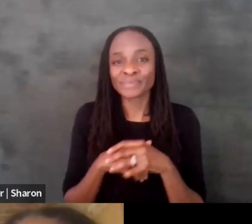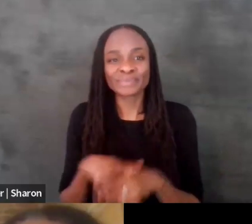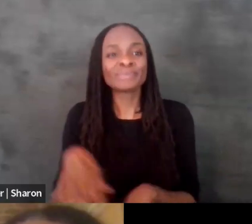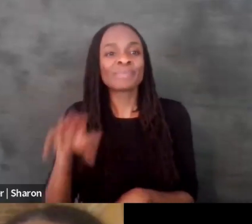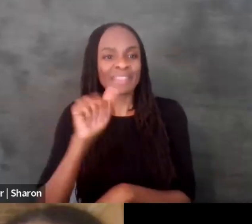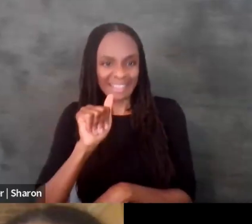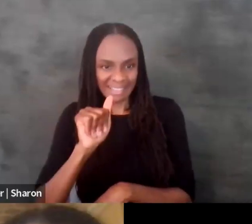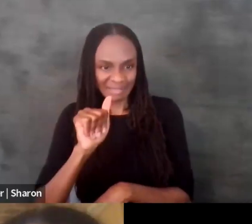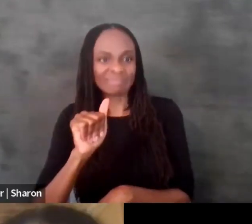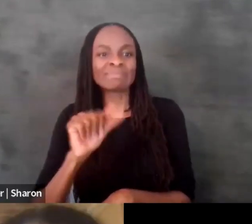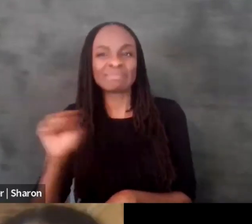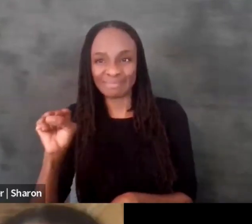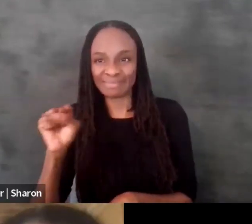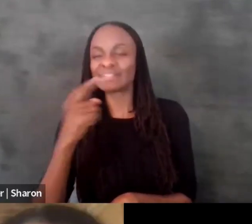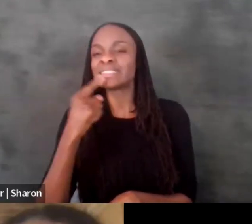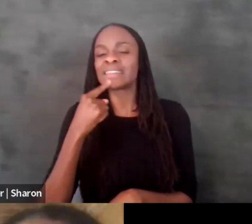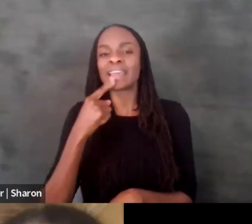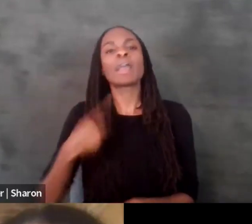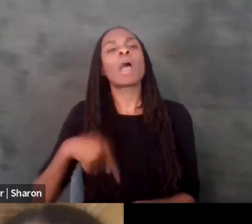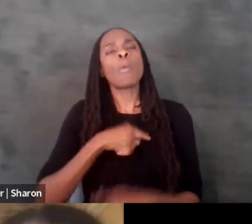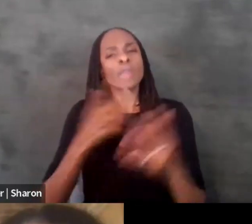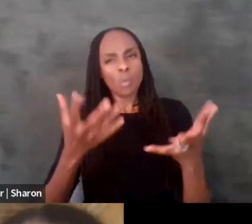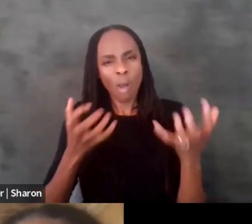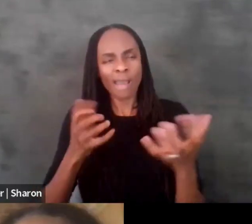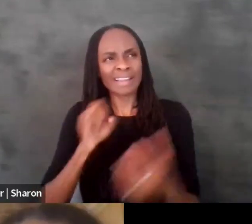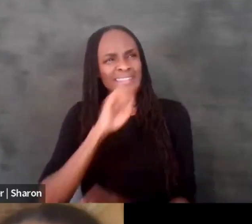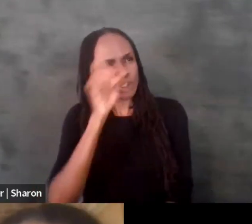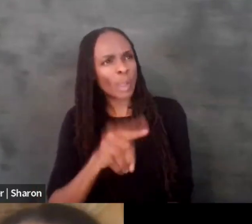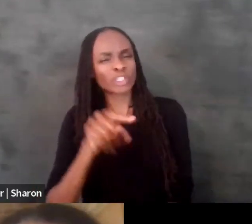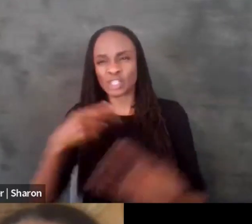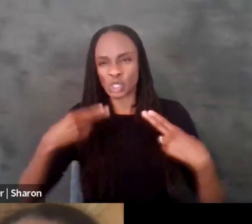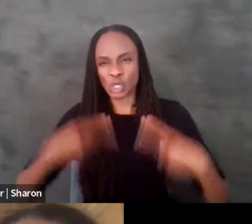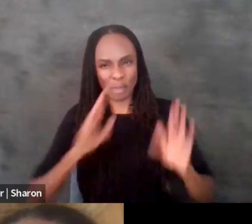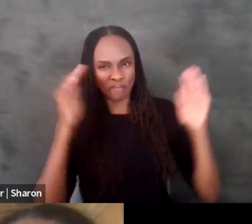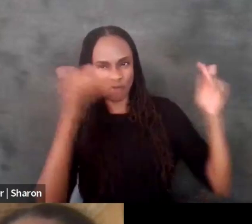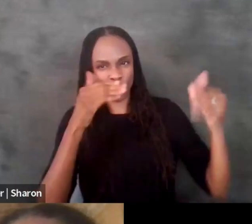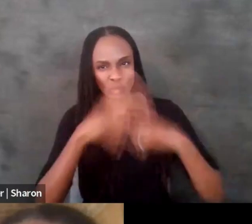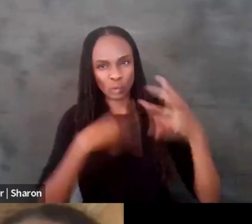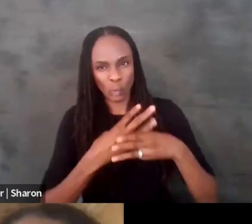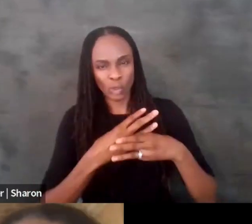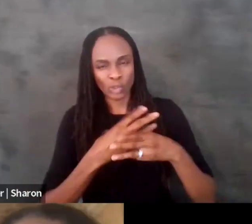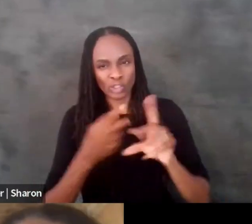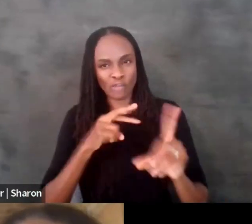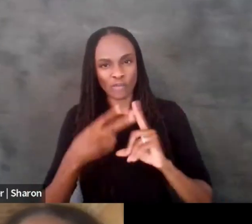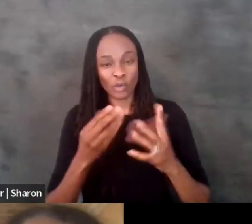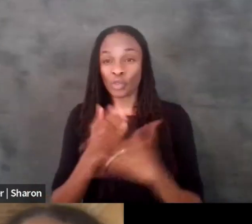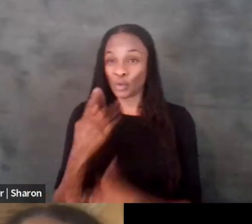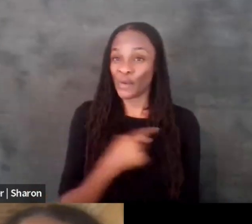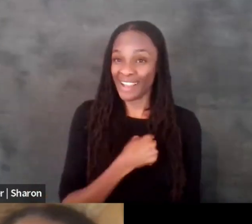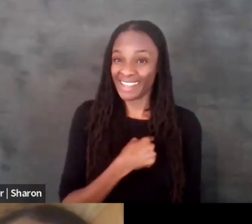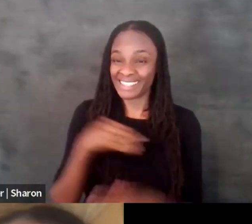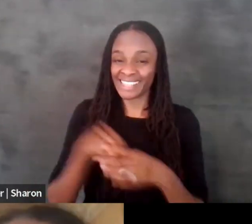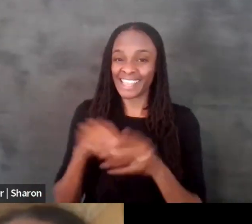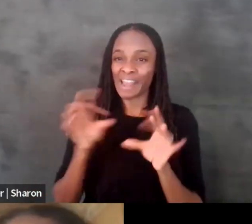wanted to question this human-centric worldview that many of us have. And through our Mm, cinematic